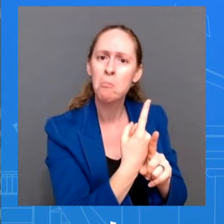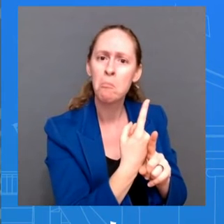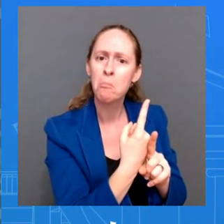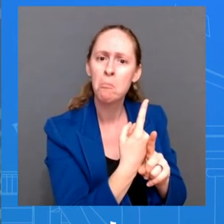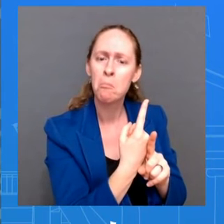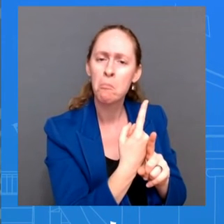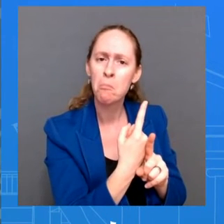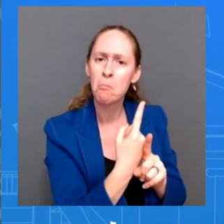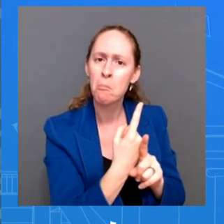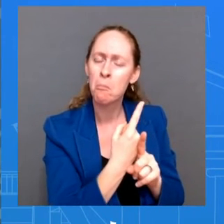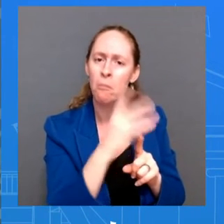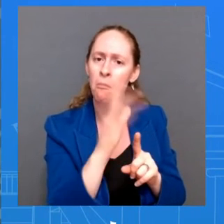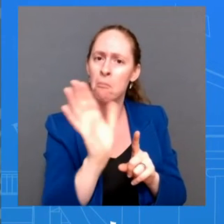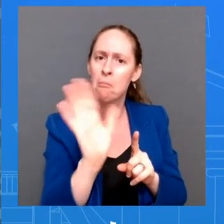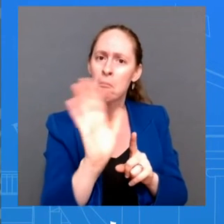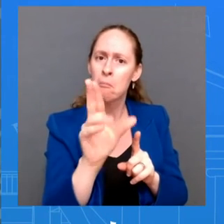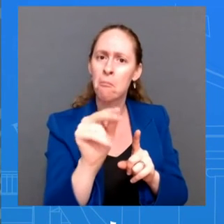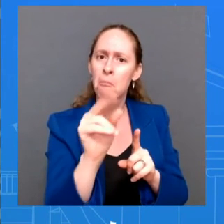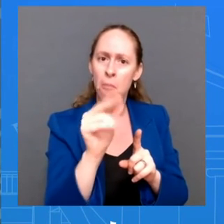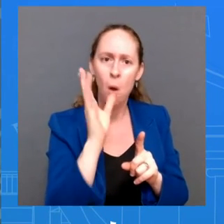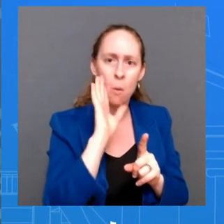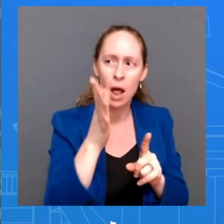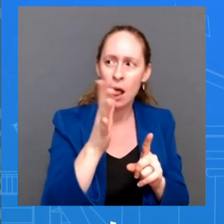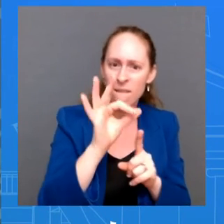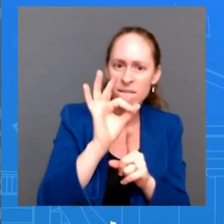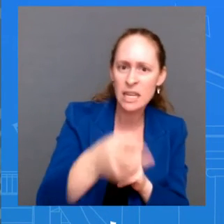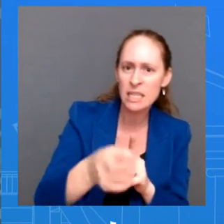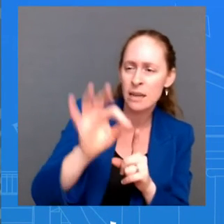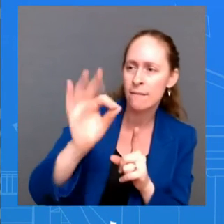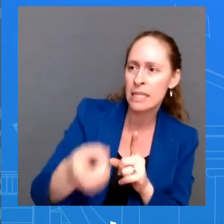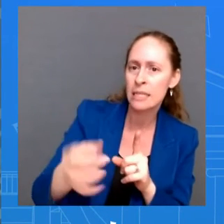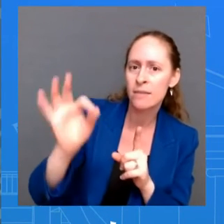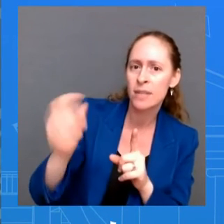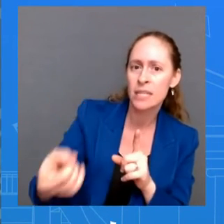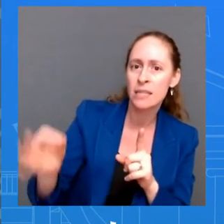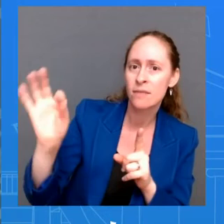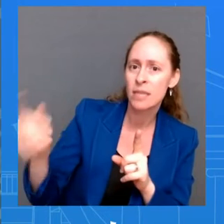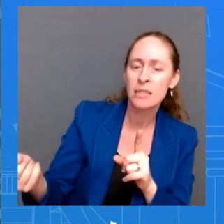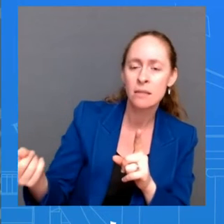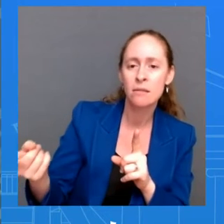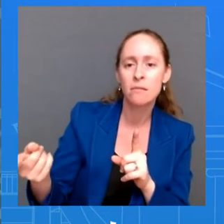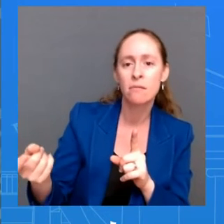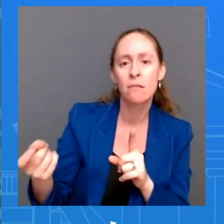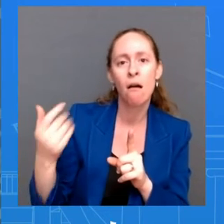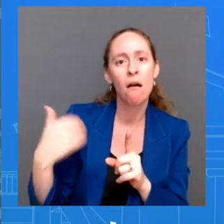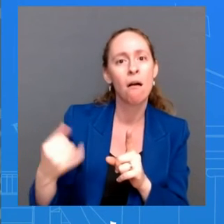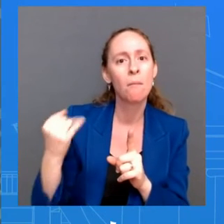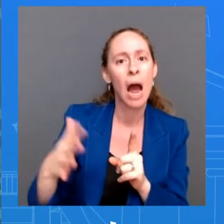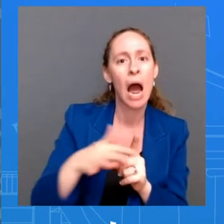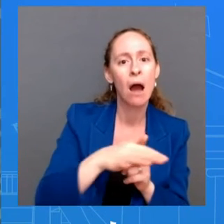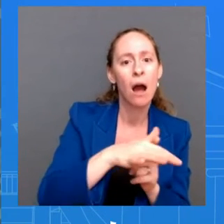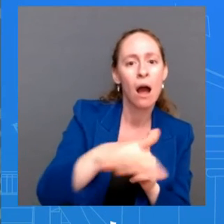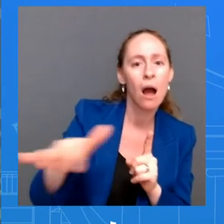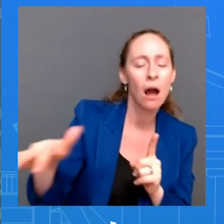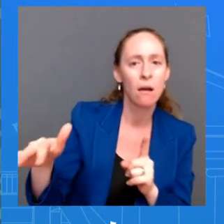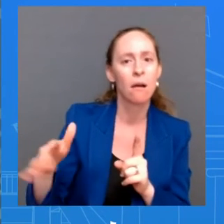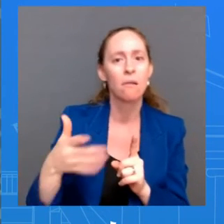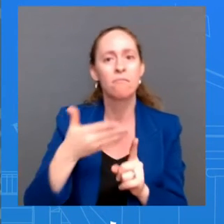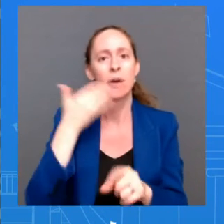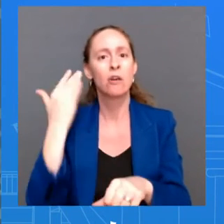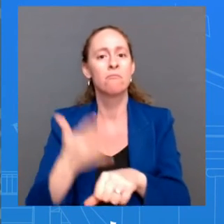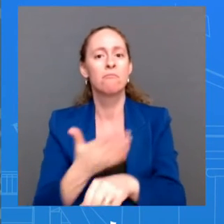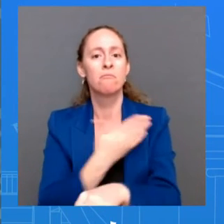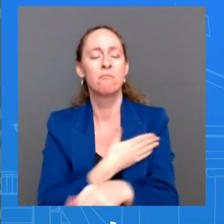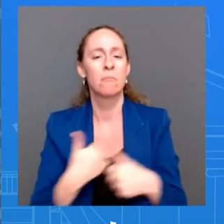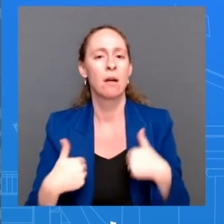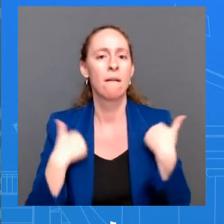long-standing problems facing our economy and society. First, on inflation, there is a simmering debate on the cause of inflation, but whatever side one takes